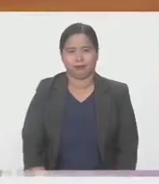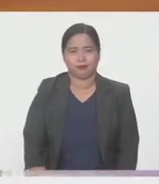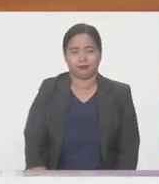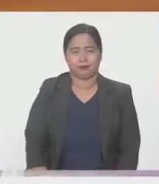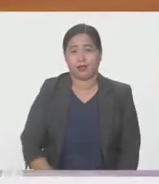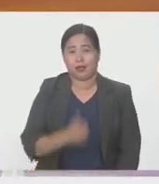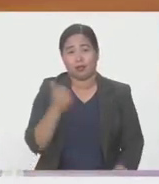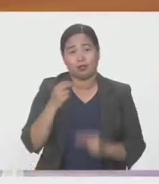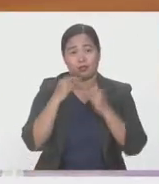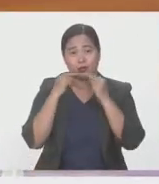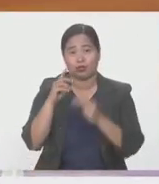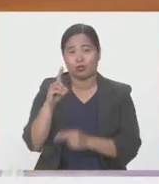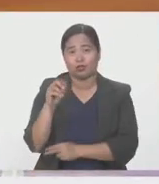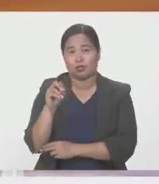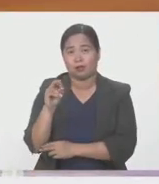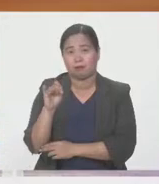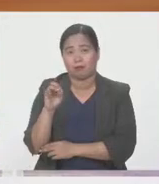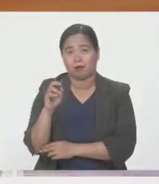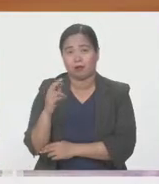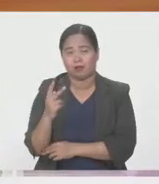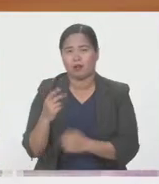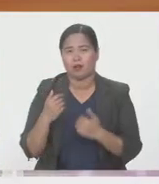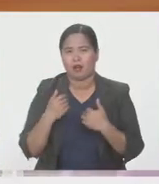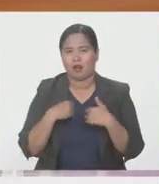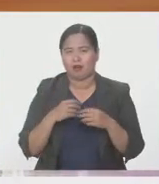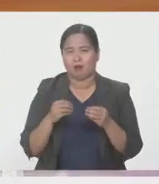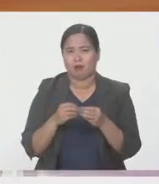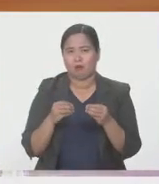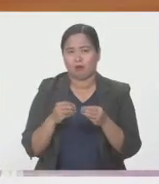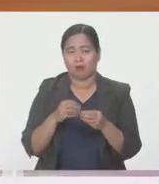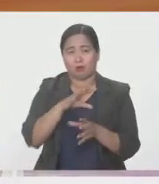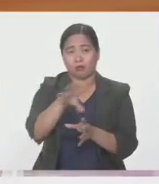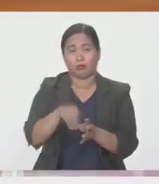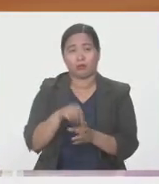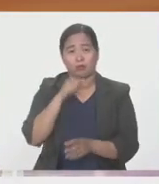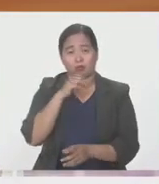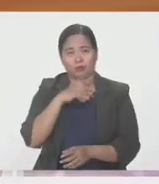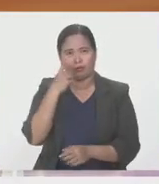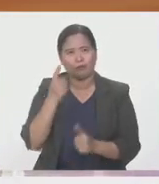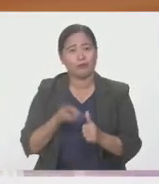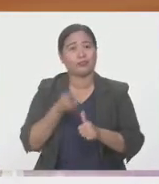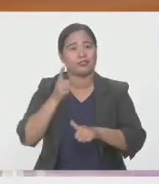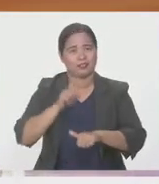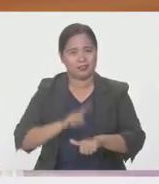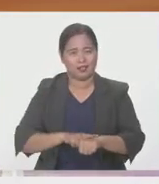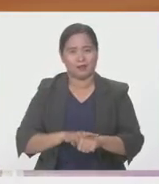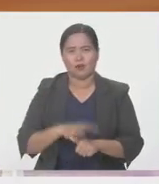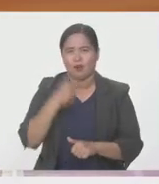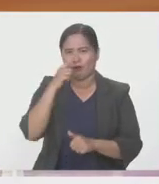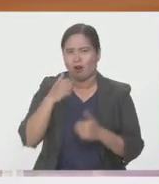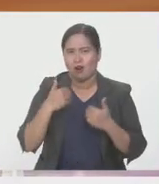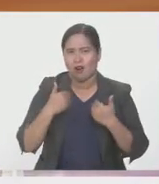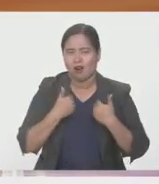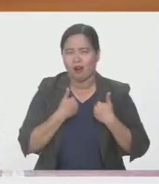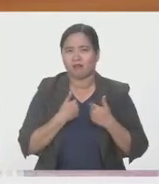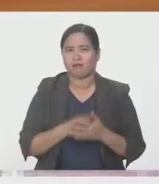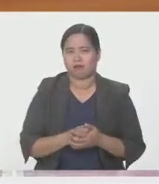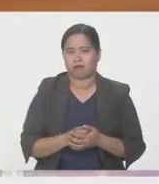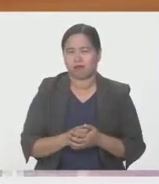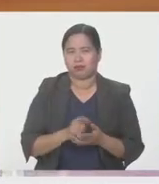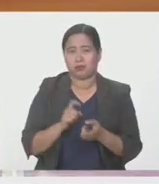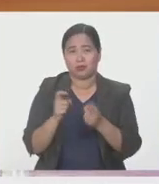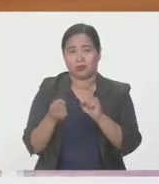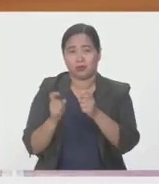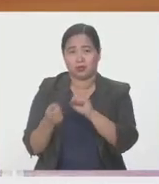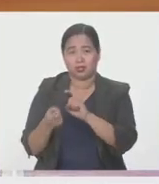In other news, Denmark is set to expand its conscription to include women for the first time in response to the evolving